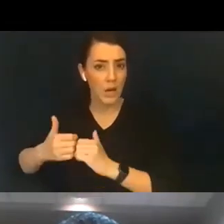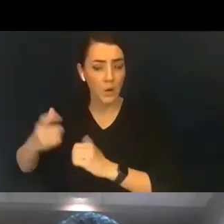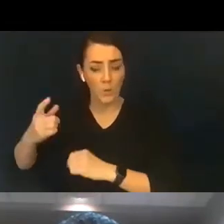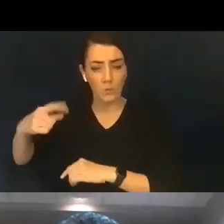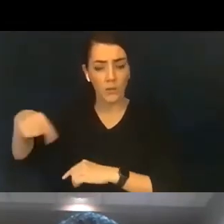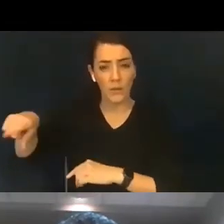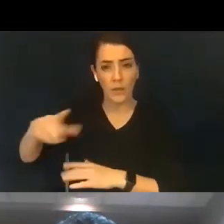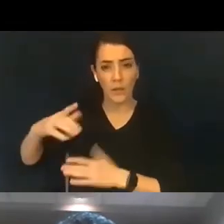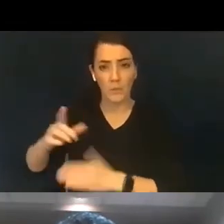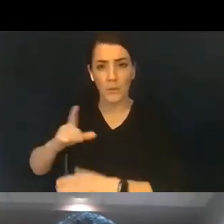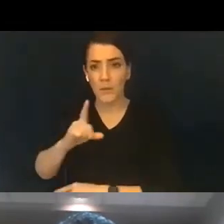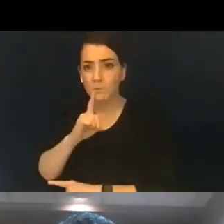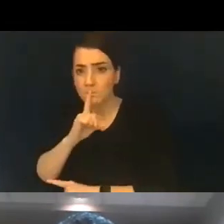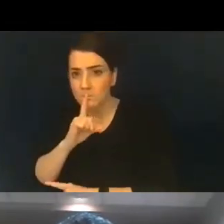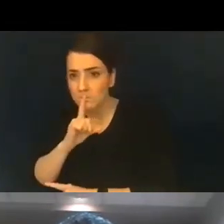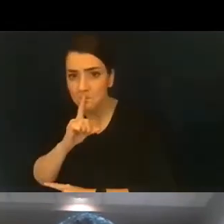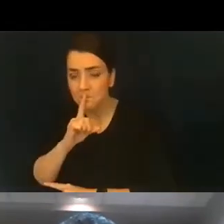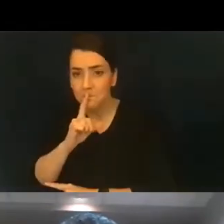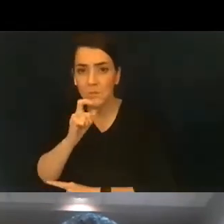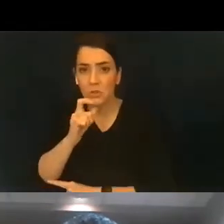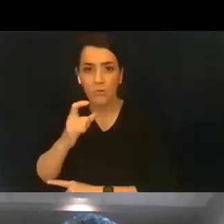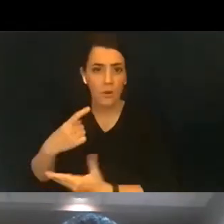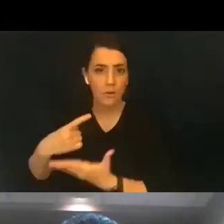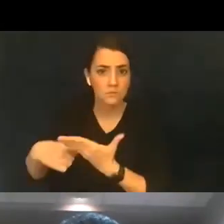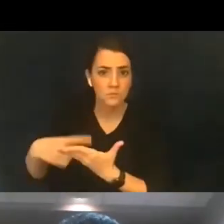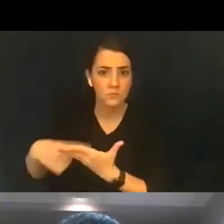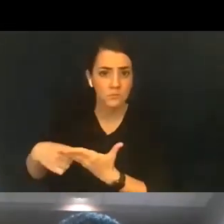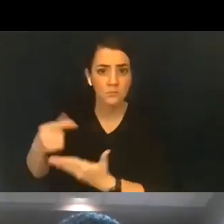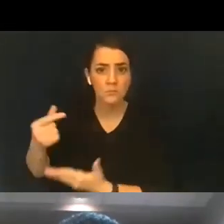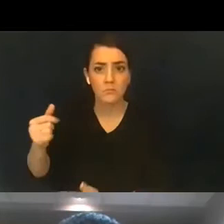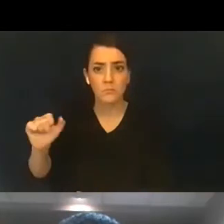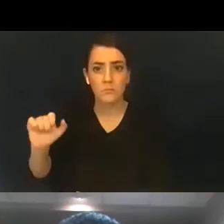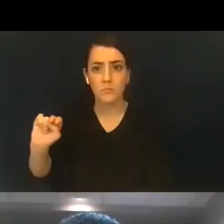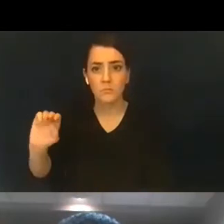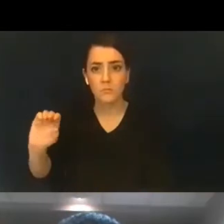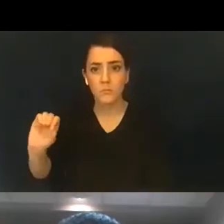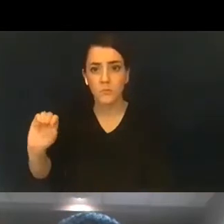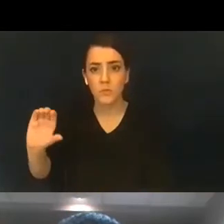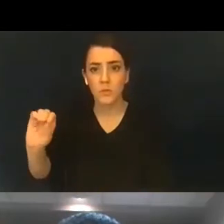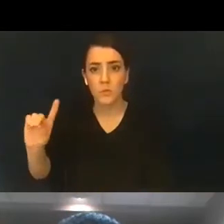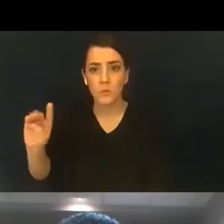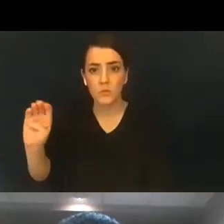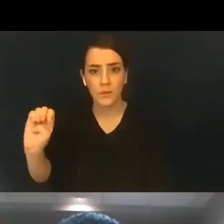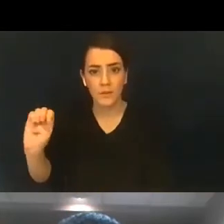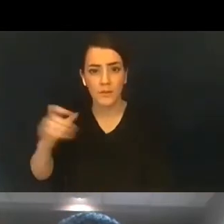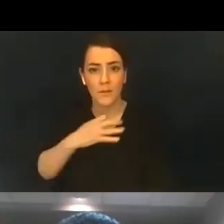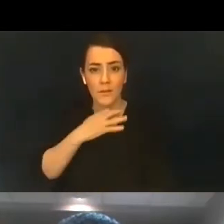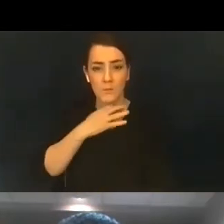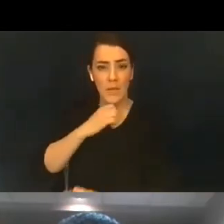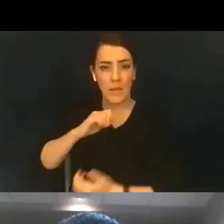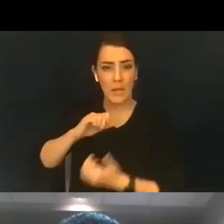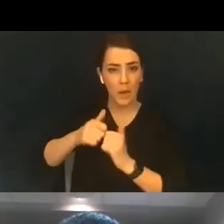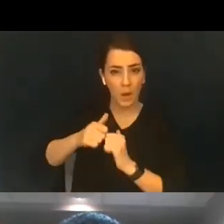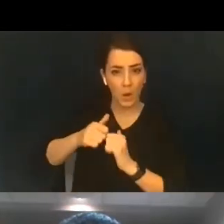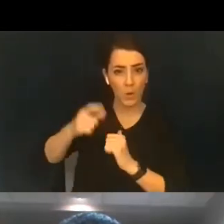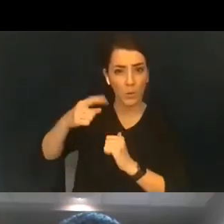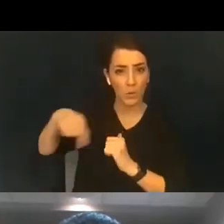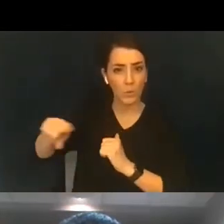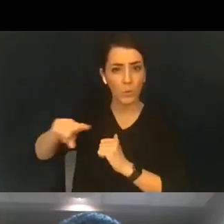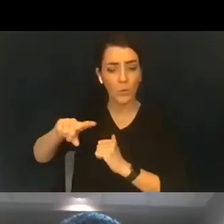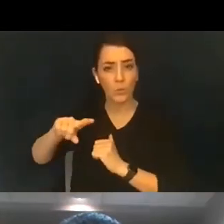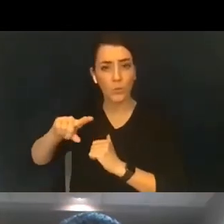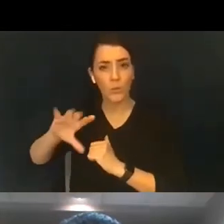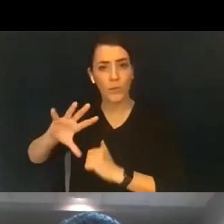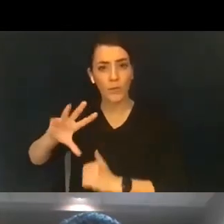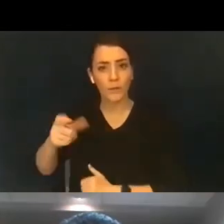the genocide. And so I wonder if you could talk a little bit about how the community has attempted to recognize